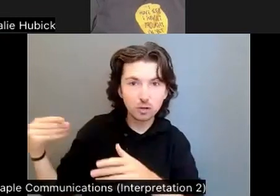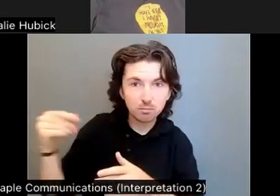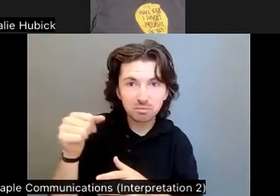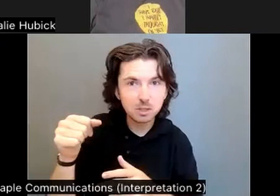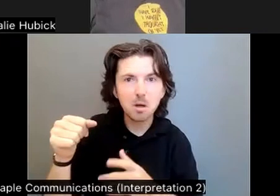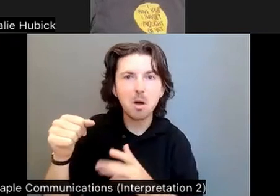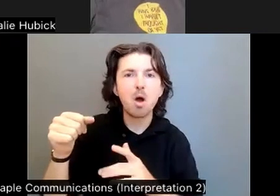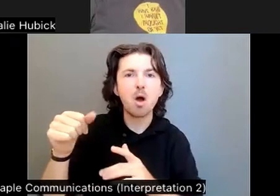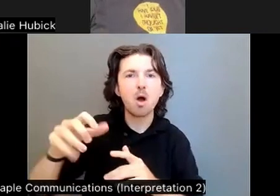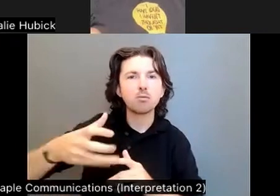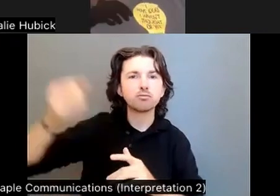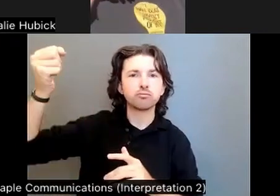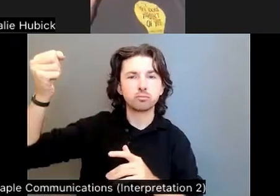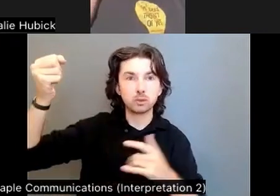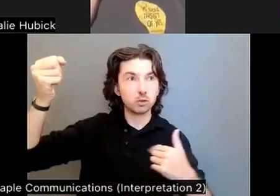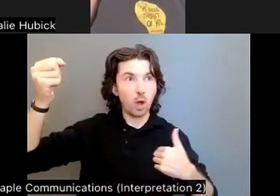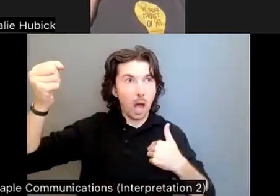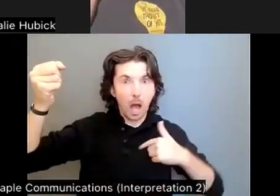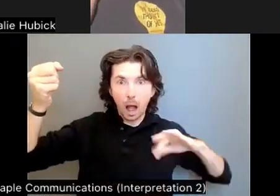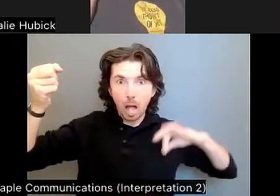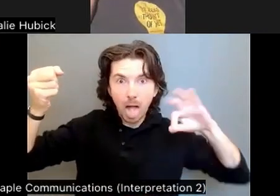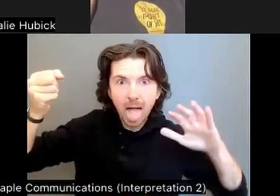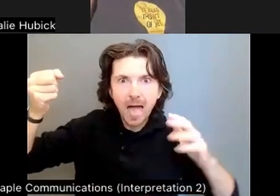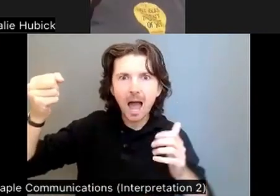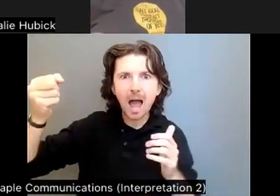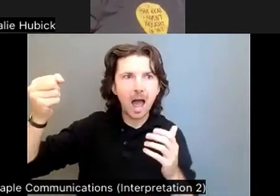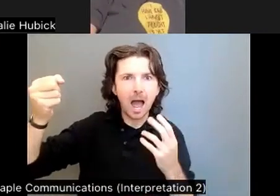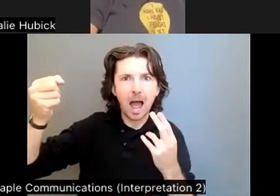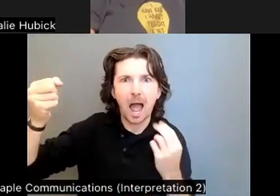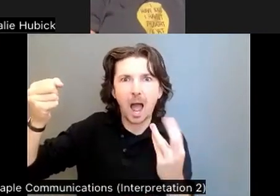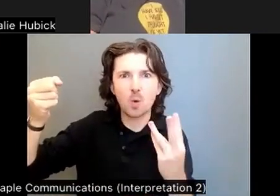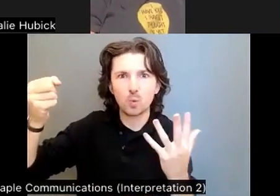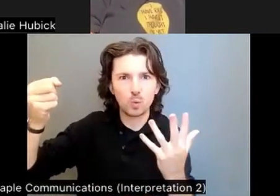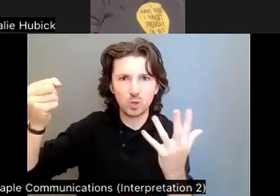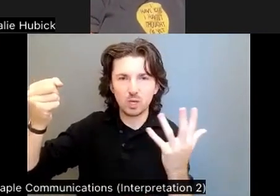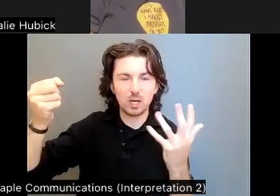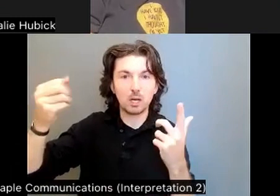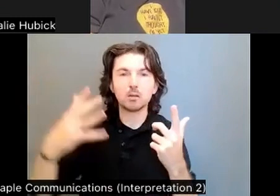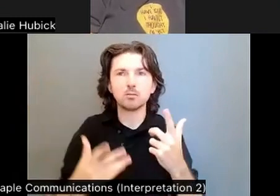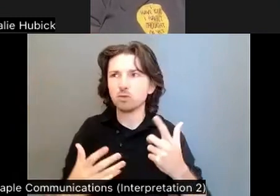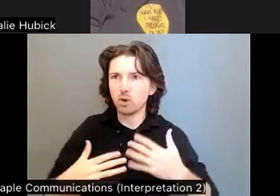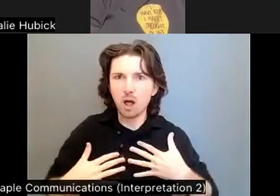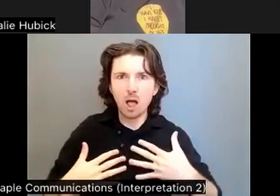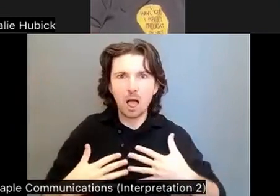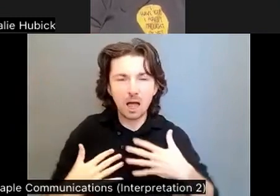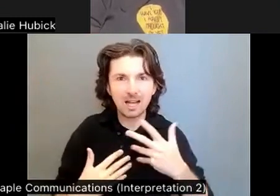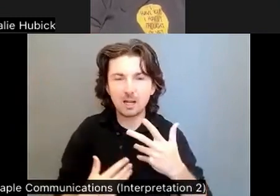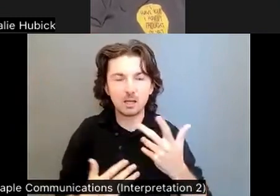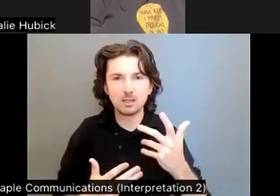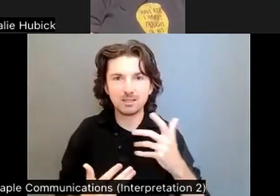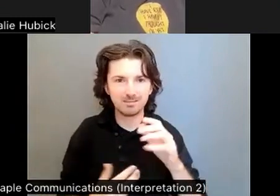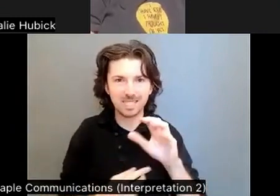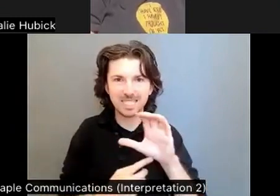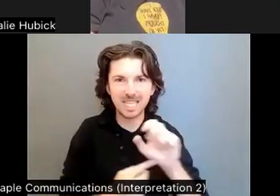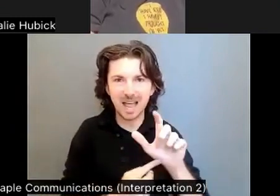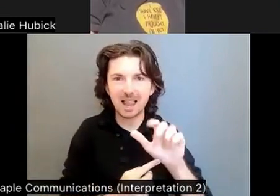hopes to heal from long COVID, or even COVID itself. It's a mast cell stabilizer, so it